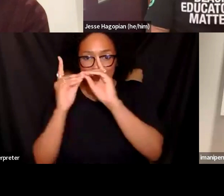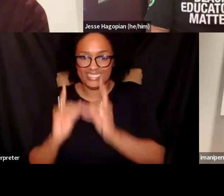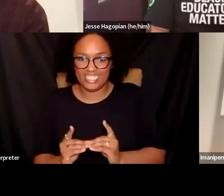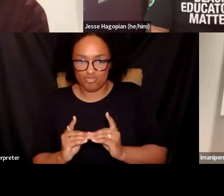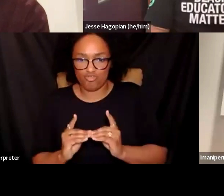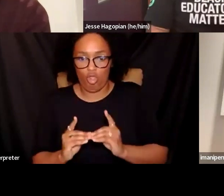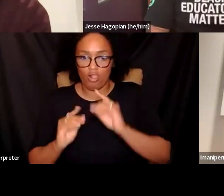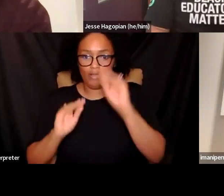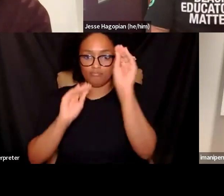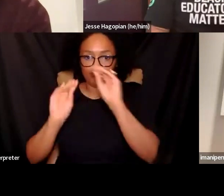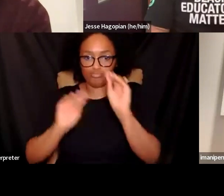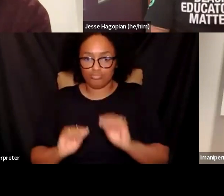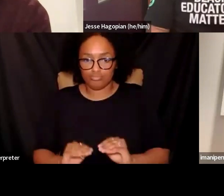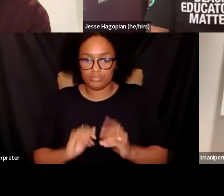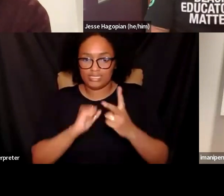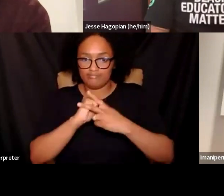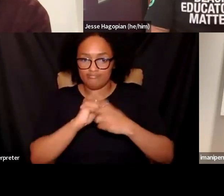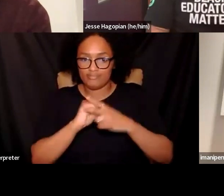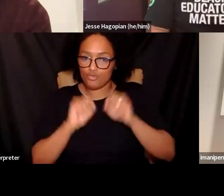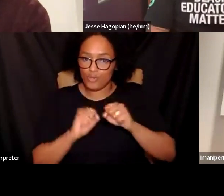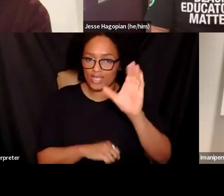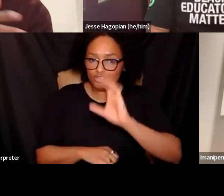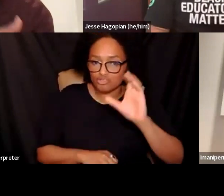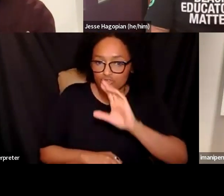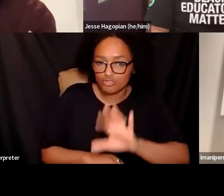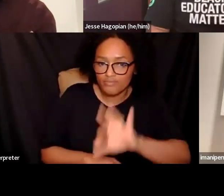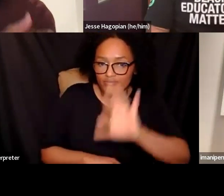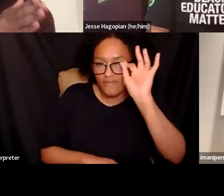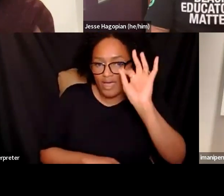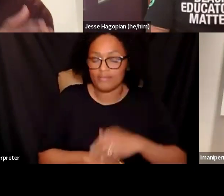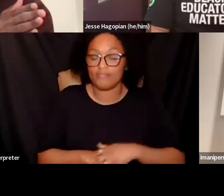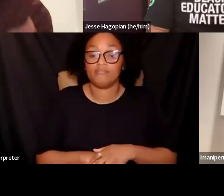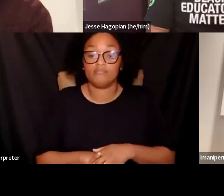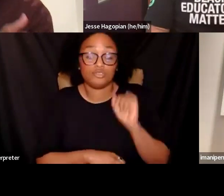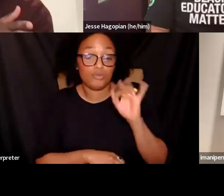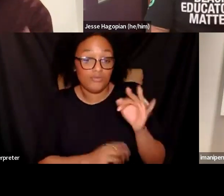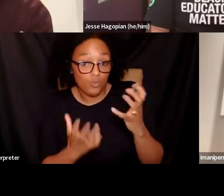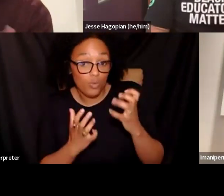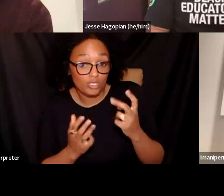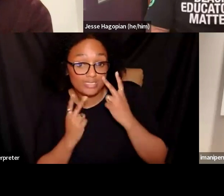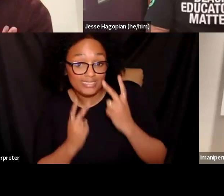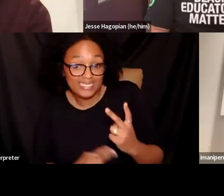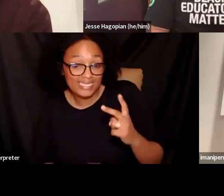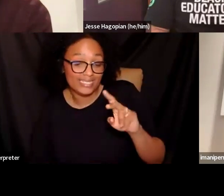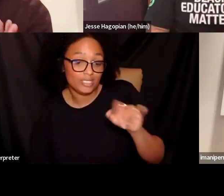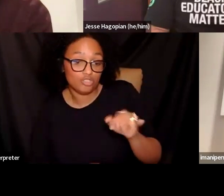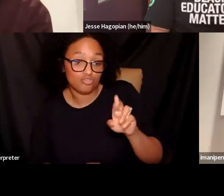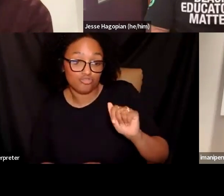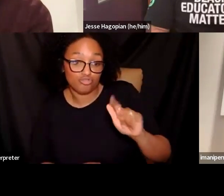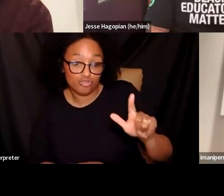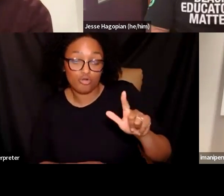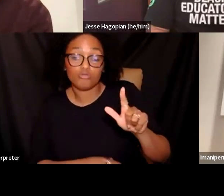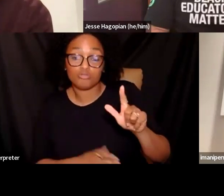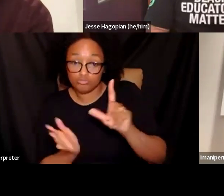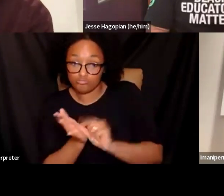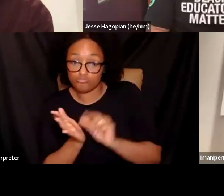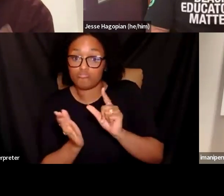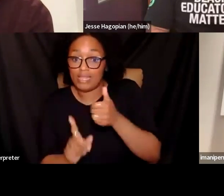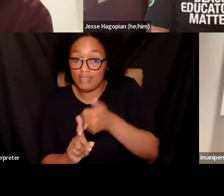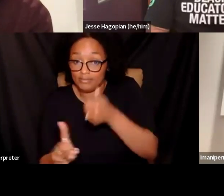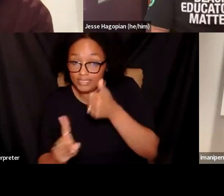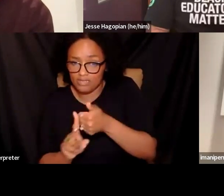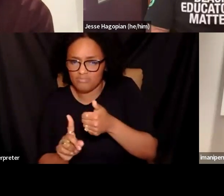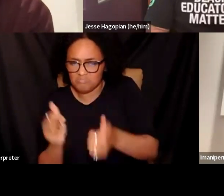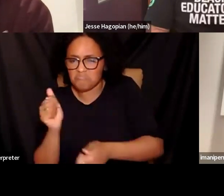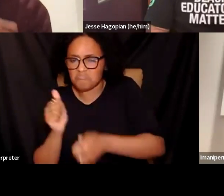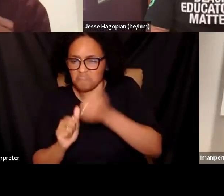repository that can be searched. So you can choose to browse either just the journals themselves, which are that's the bulk of the archive.